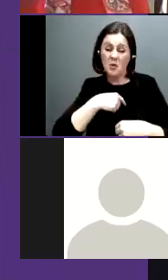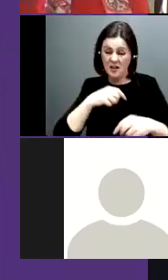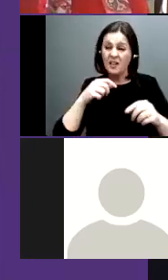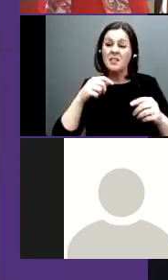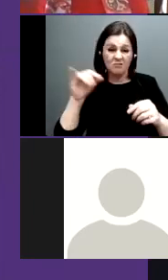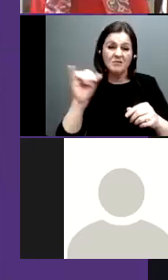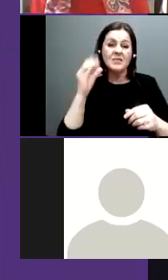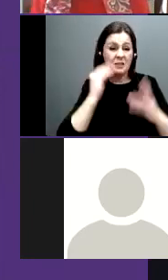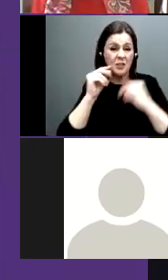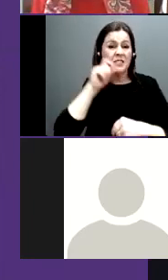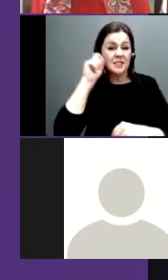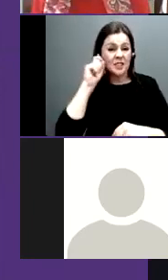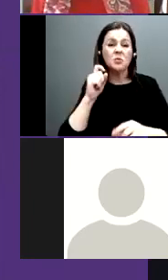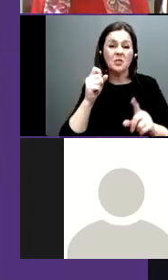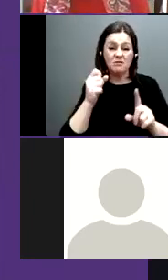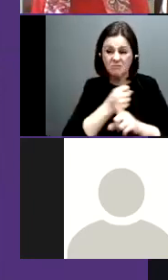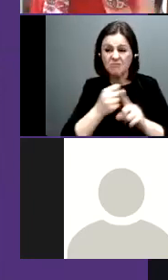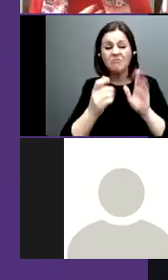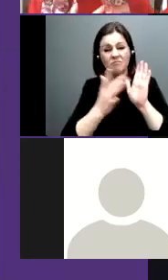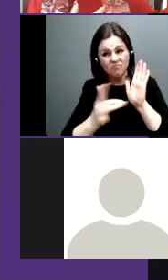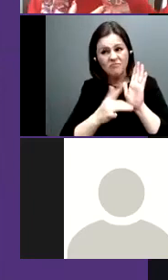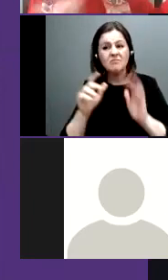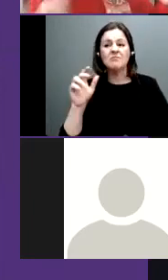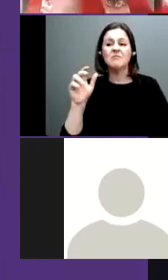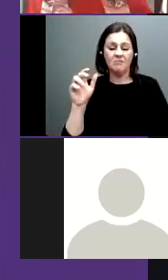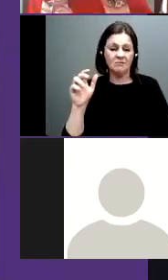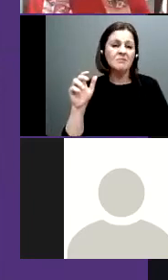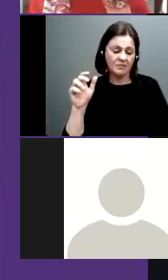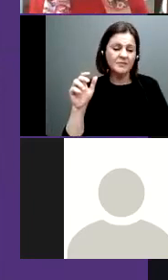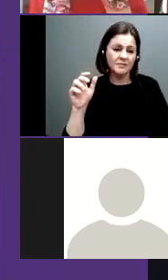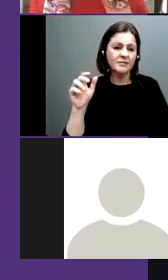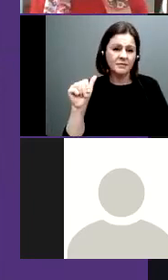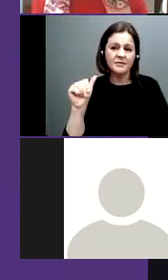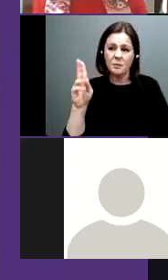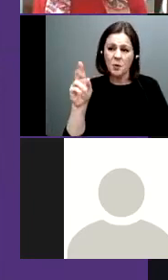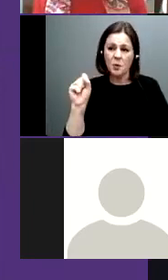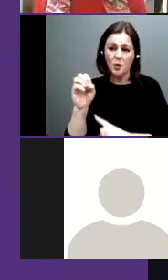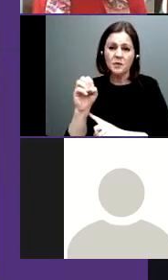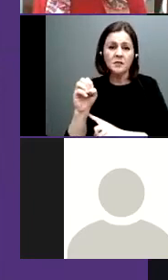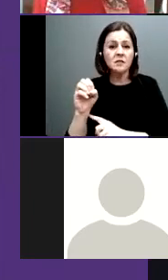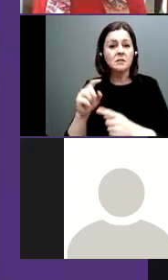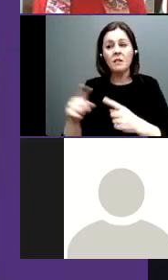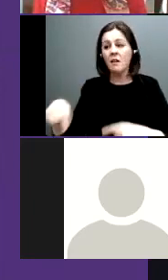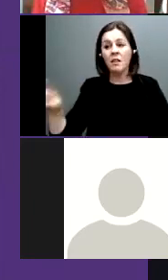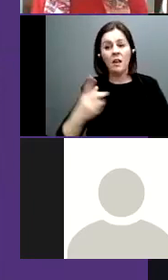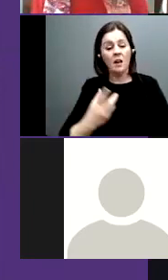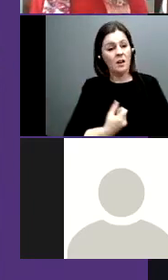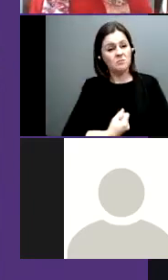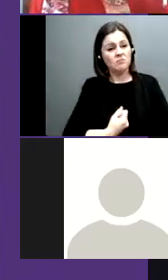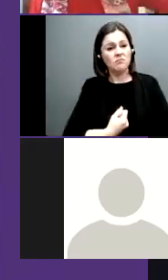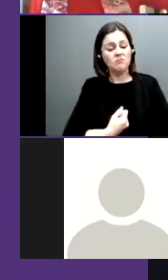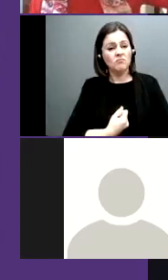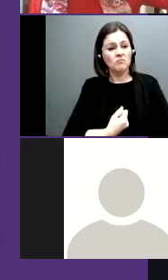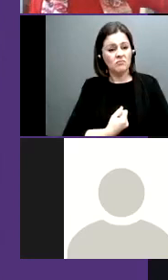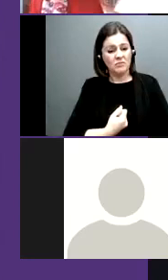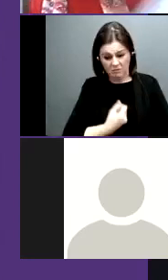to still talk about it now, even though it may be decades behind them and it's not going to change anything? Because